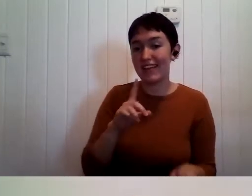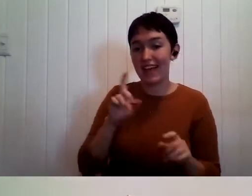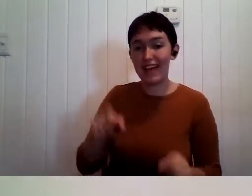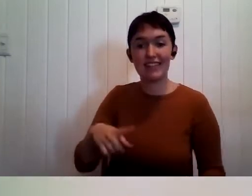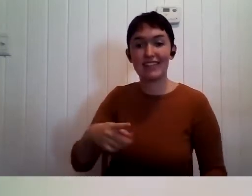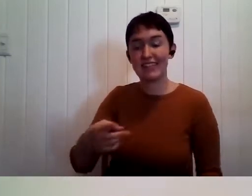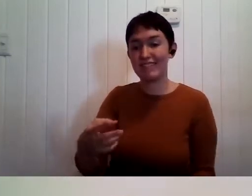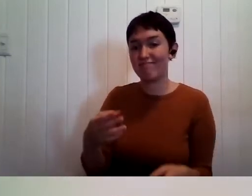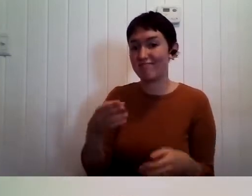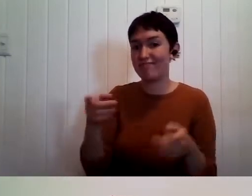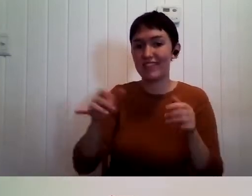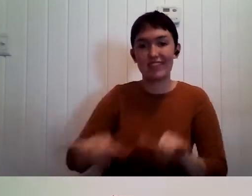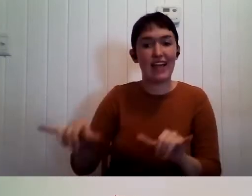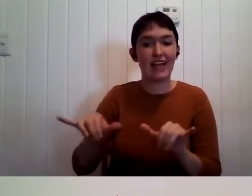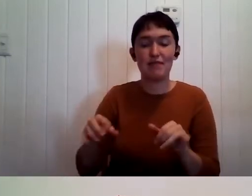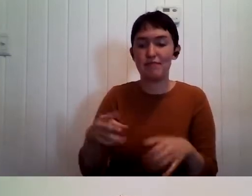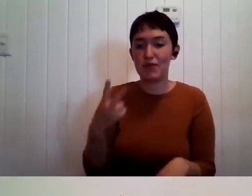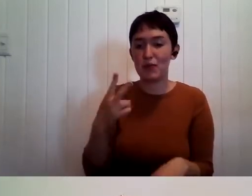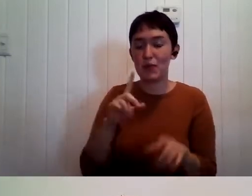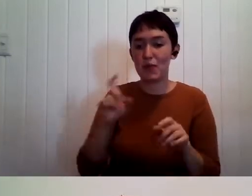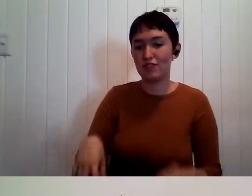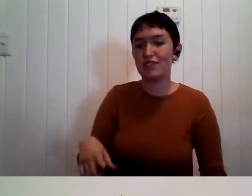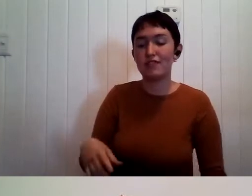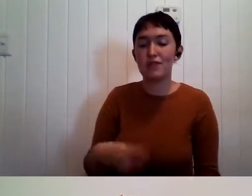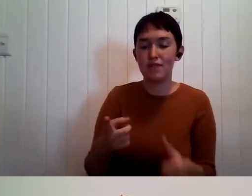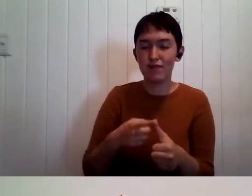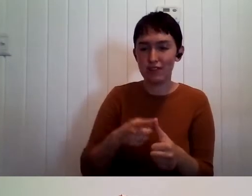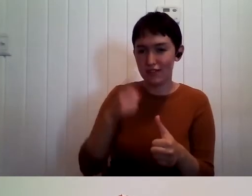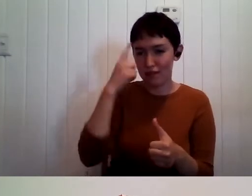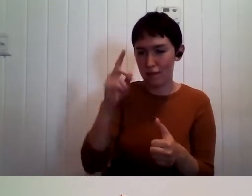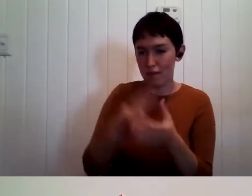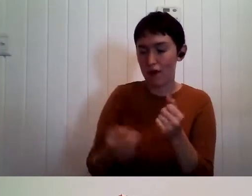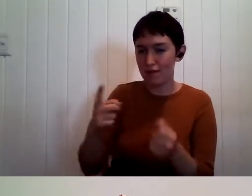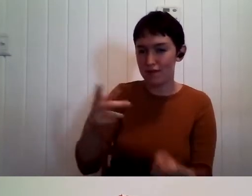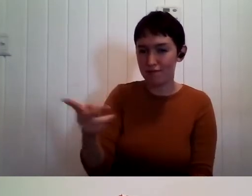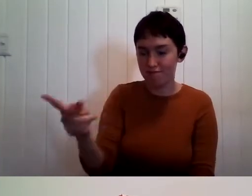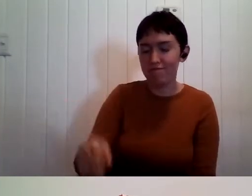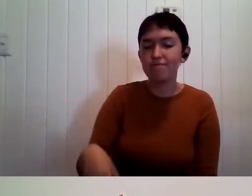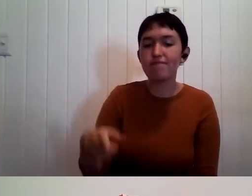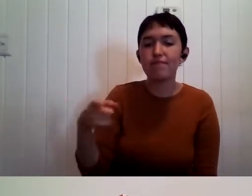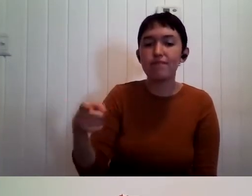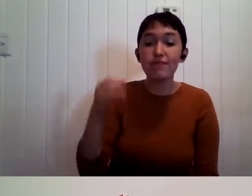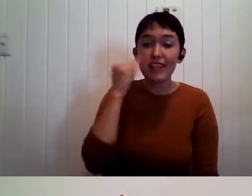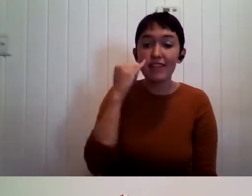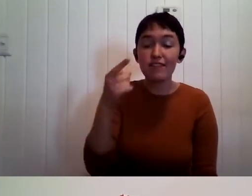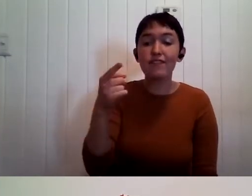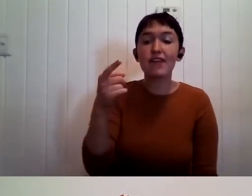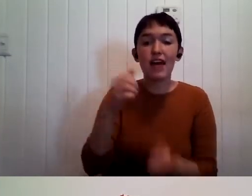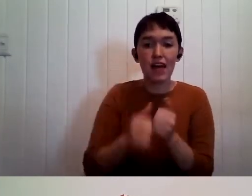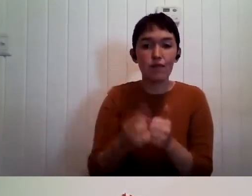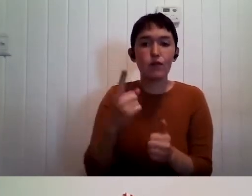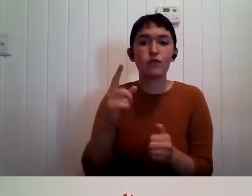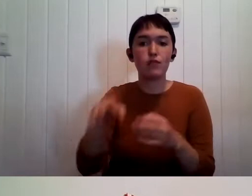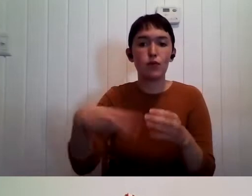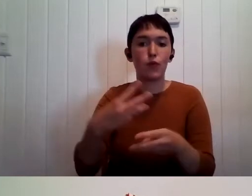Here's the first one that we'll give to both of you. If you had everyone's attention in the whole world, and you